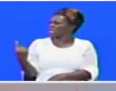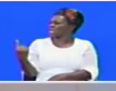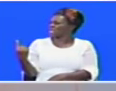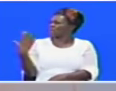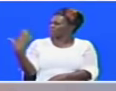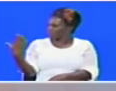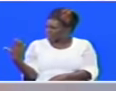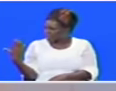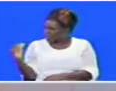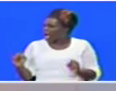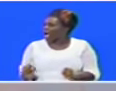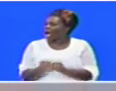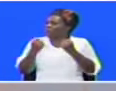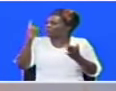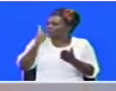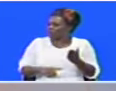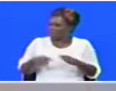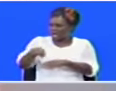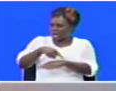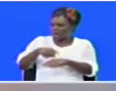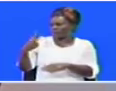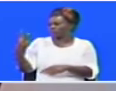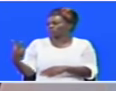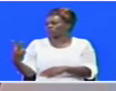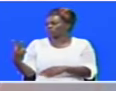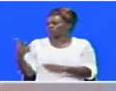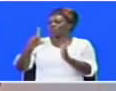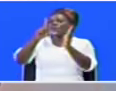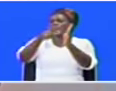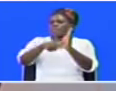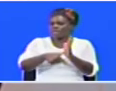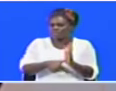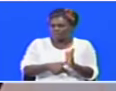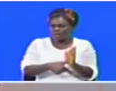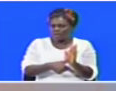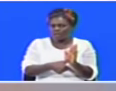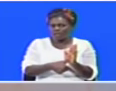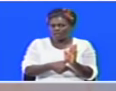ballot papers, what happens if 2 hours or so later they have